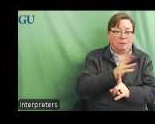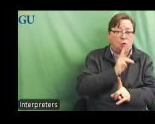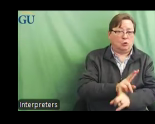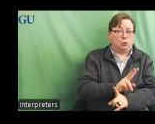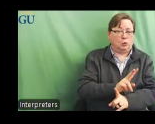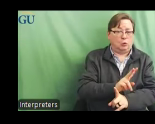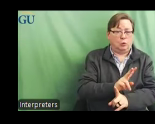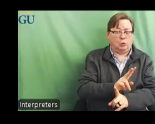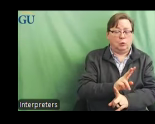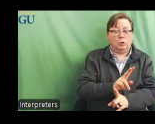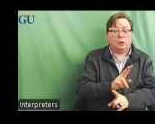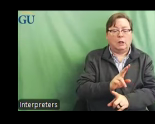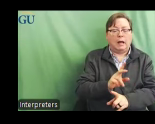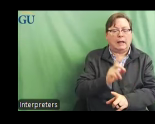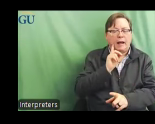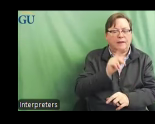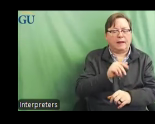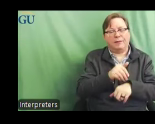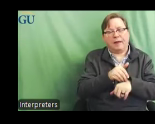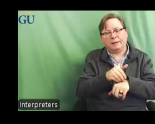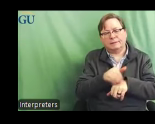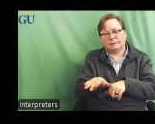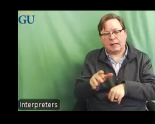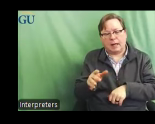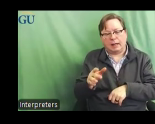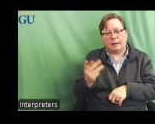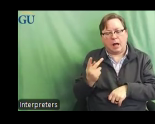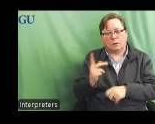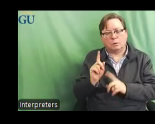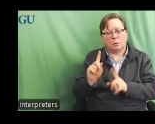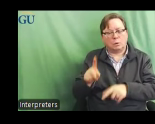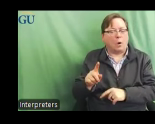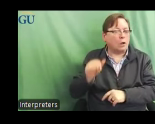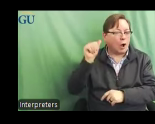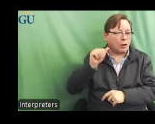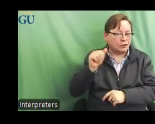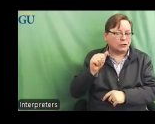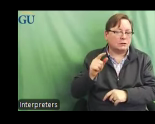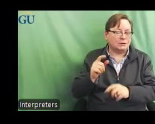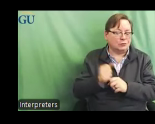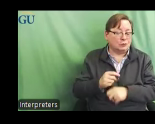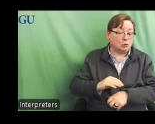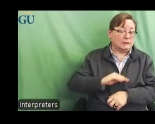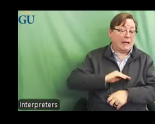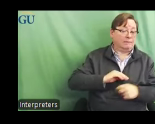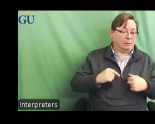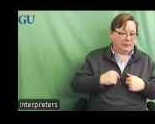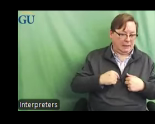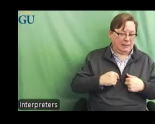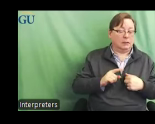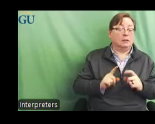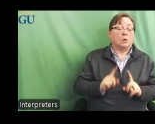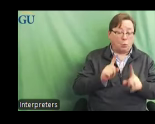they sent me to go get to the audiologist to kind of just placate me. Found